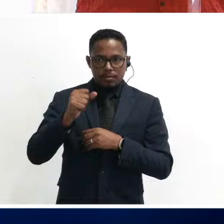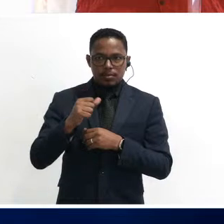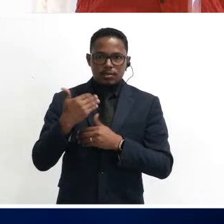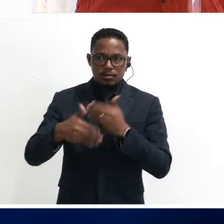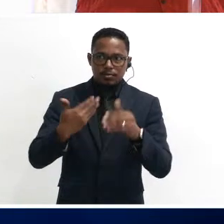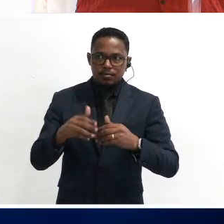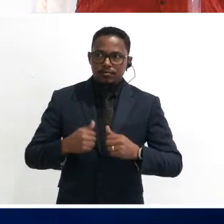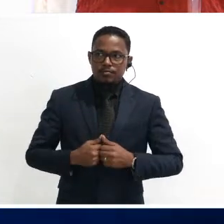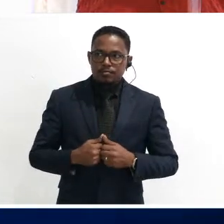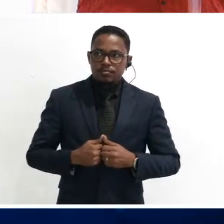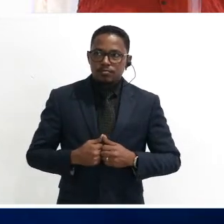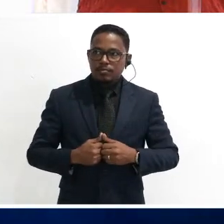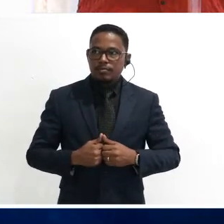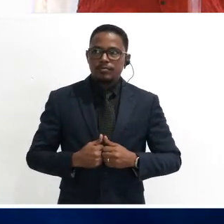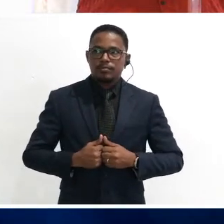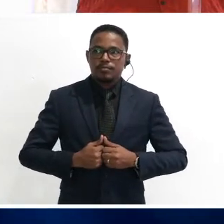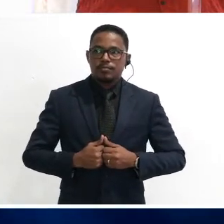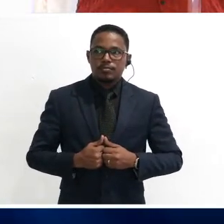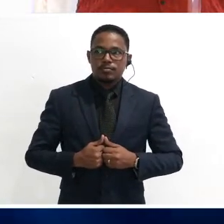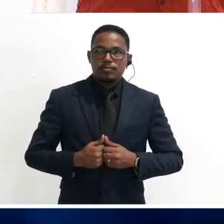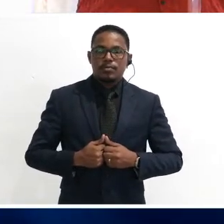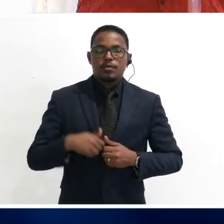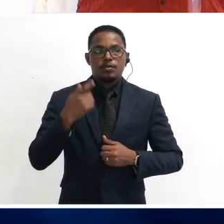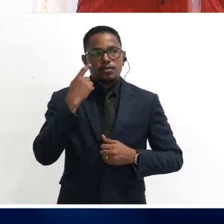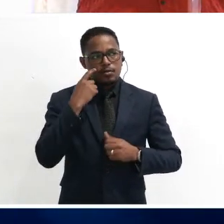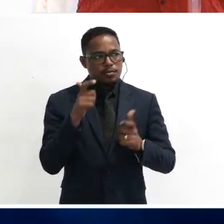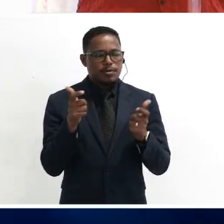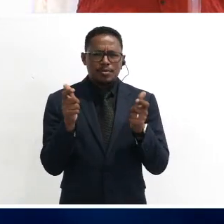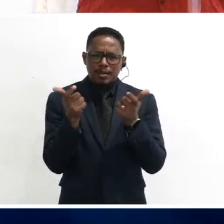smaller, functionalized